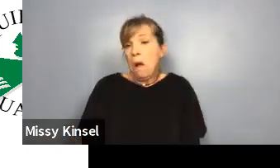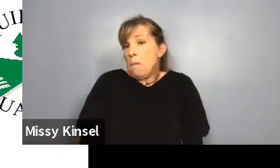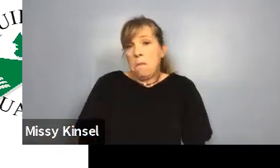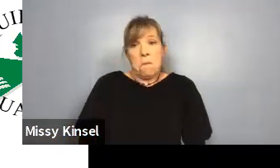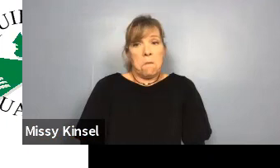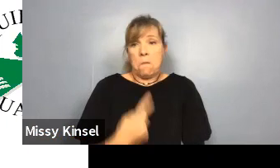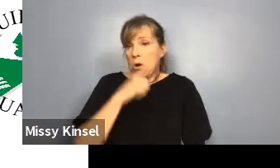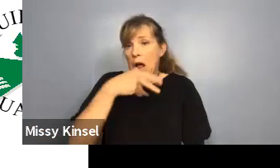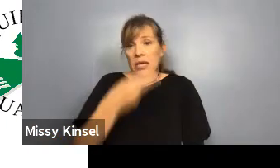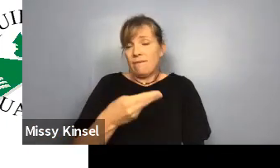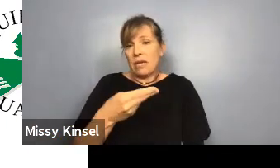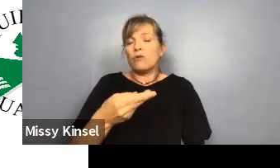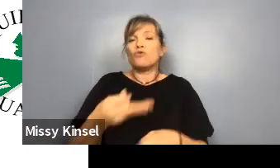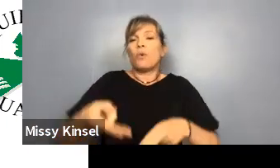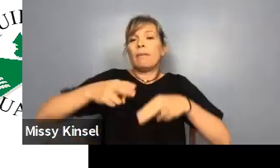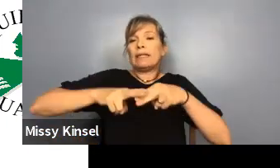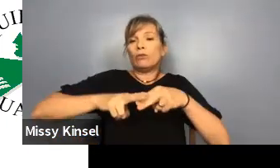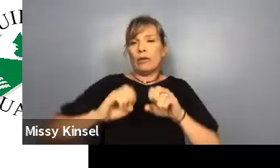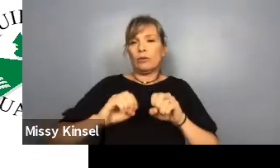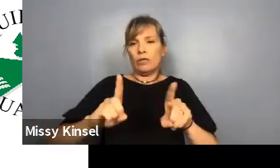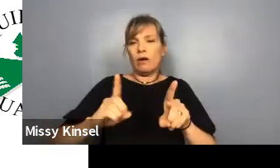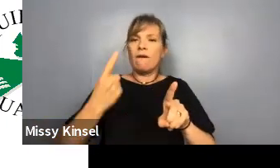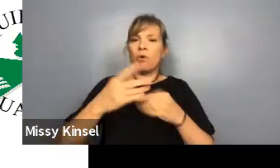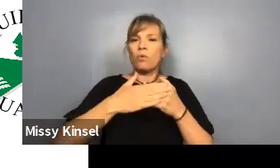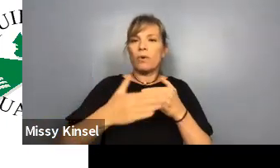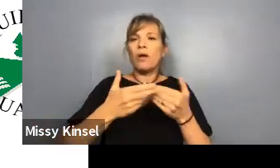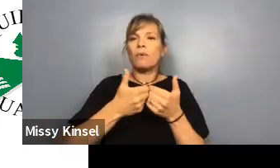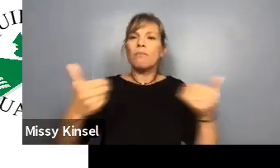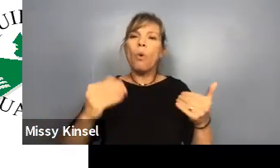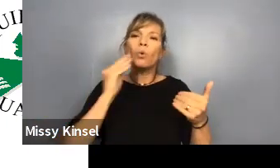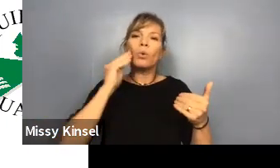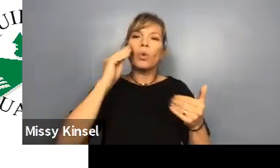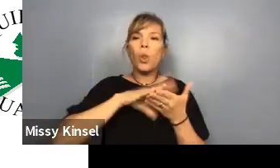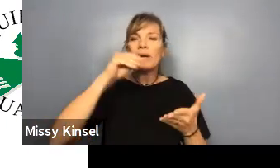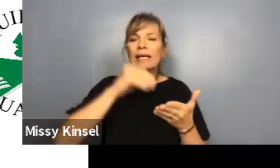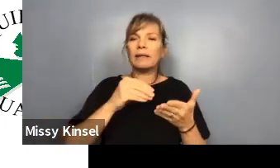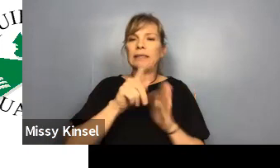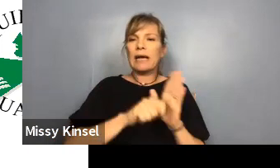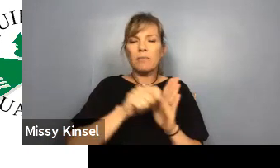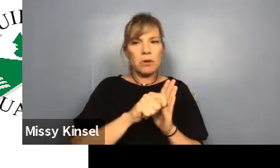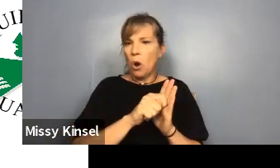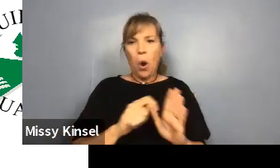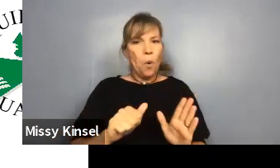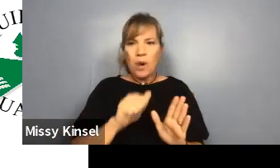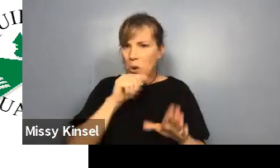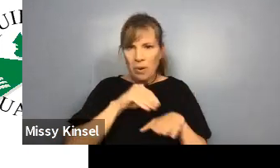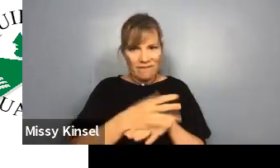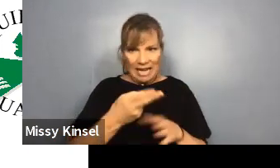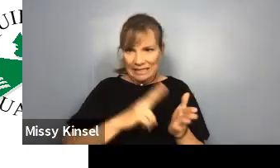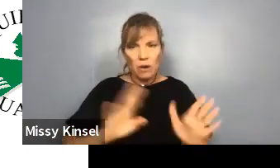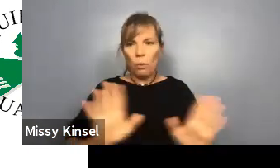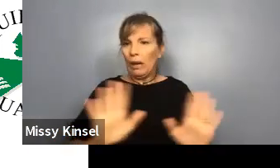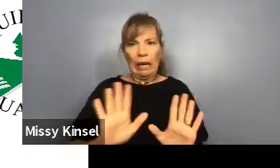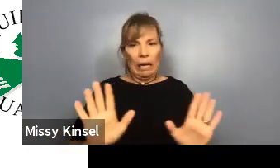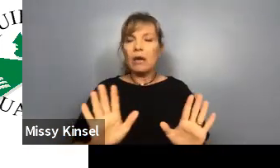going to provide compensatory education for the remote learning period. So we wouldn't advise that you sign this.